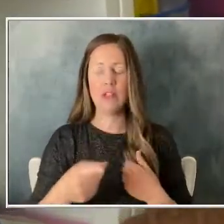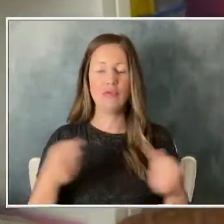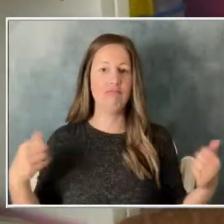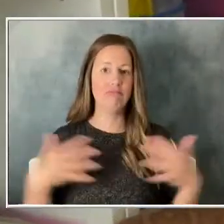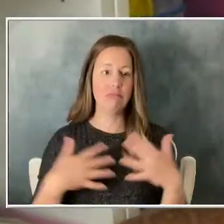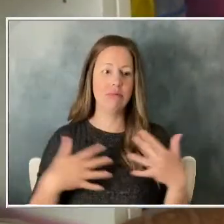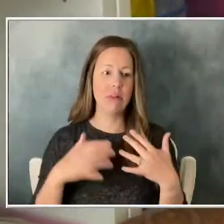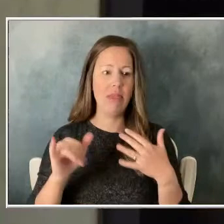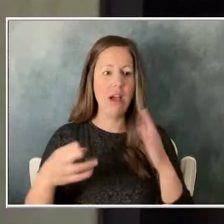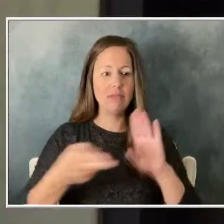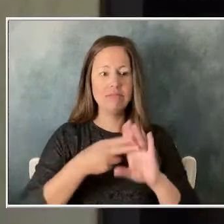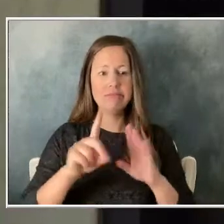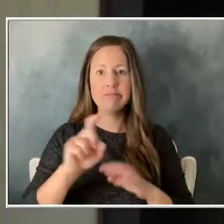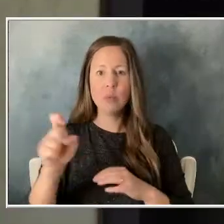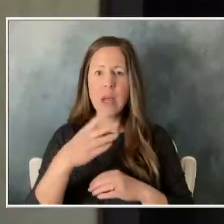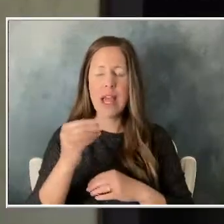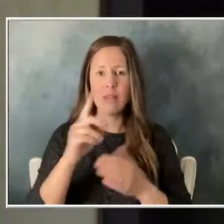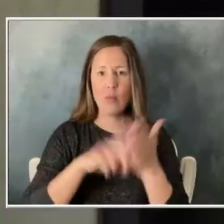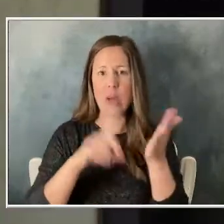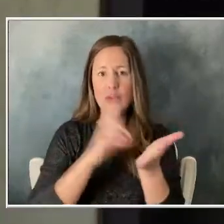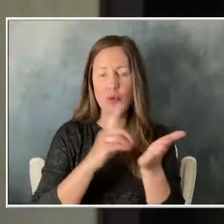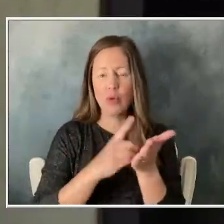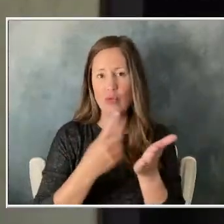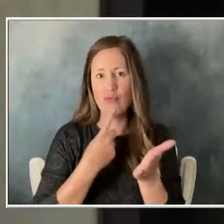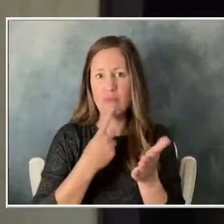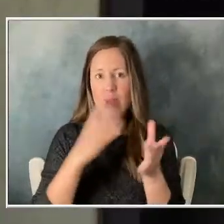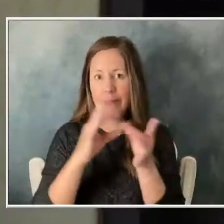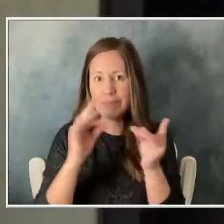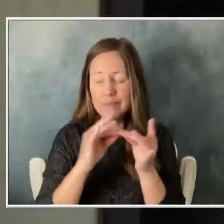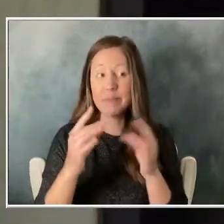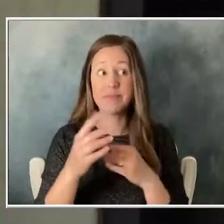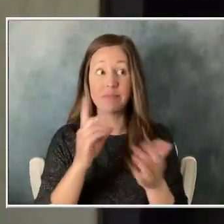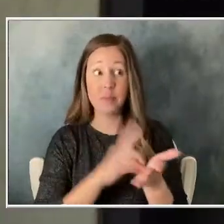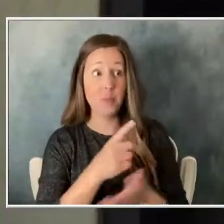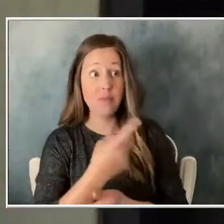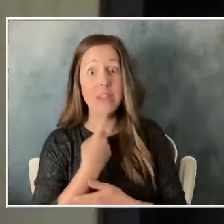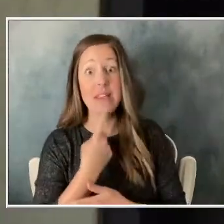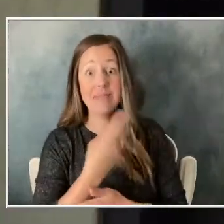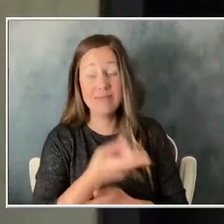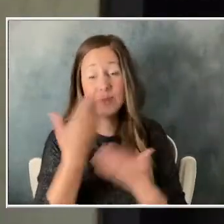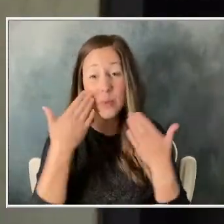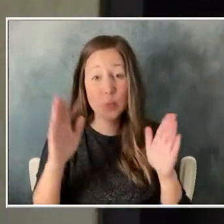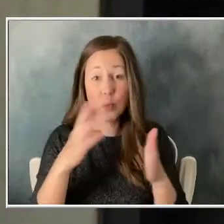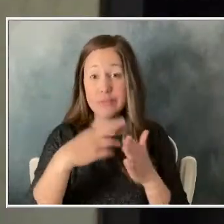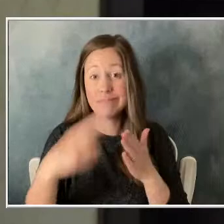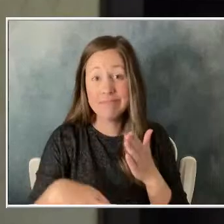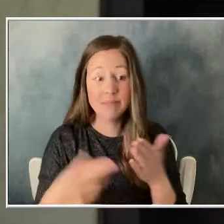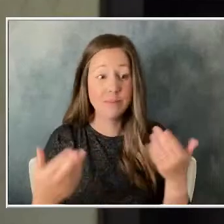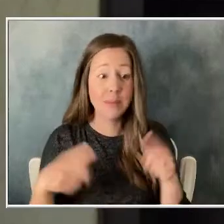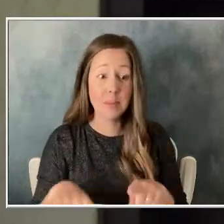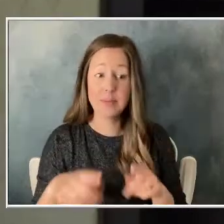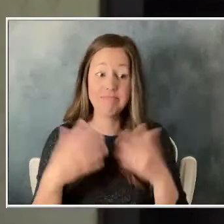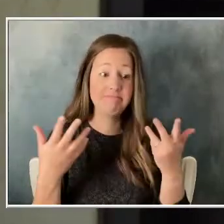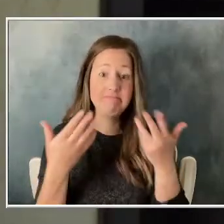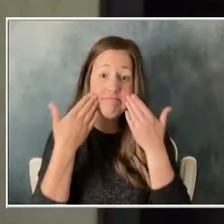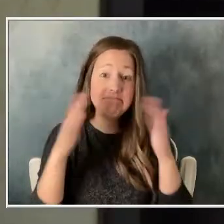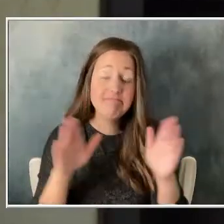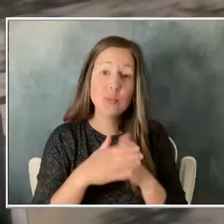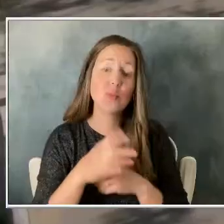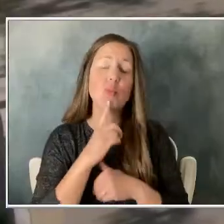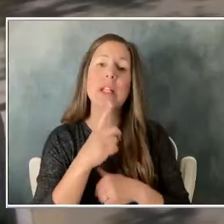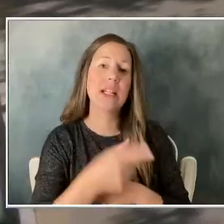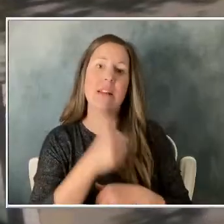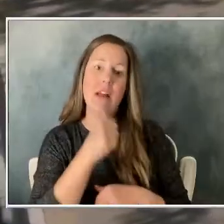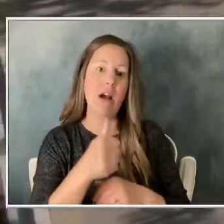what doctors said about it. They told me they didn't know the outcome. They were not very optimistic